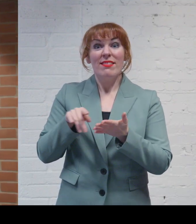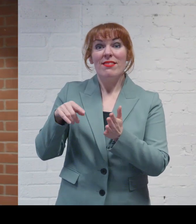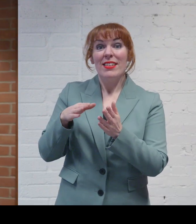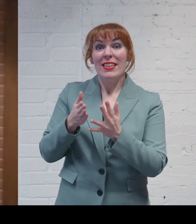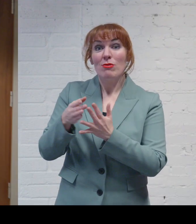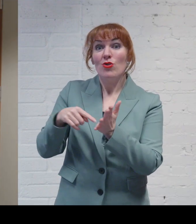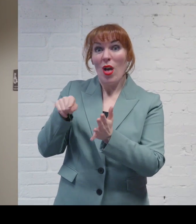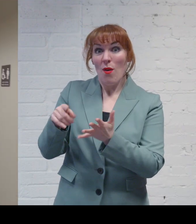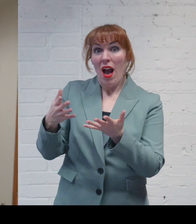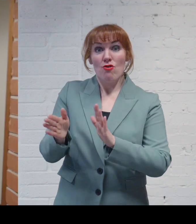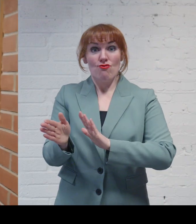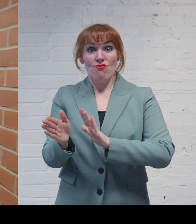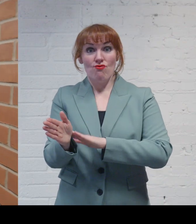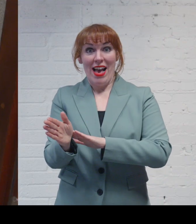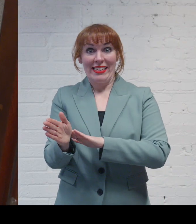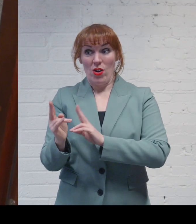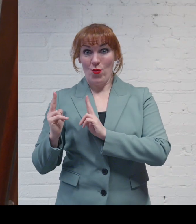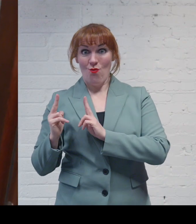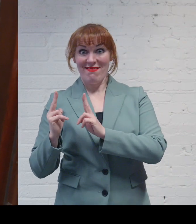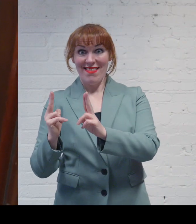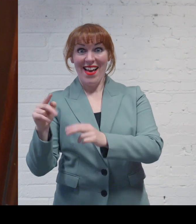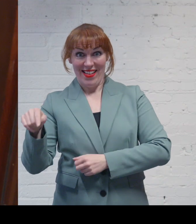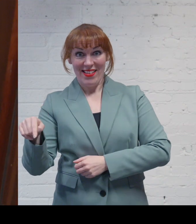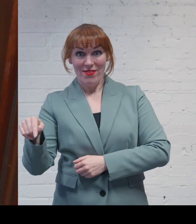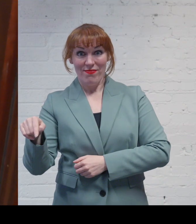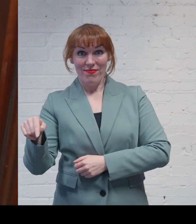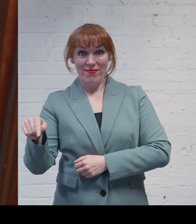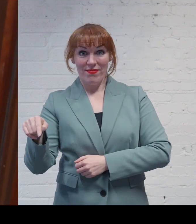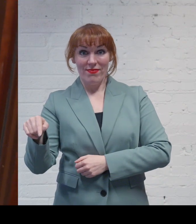The accessible toilets are on the right-hand side of the corridor.